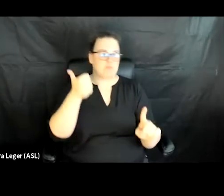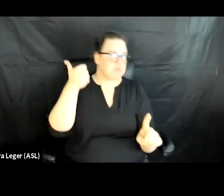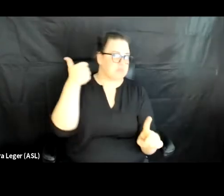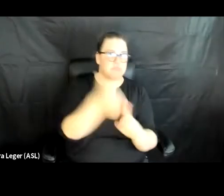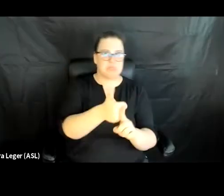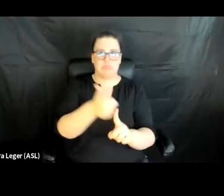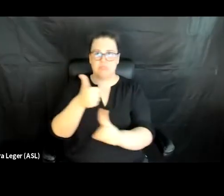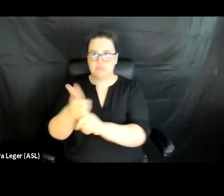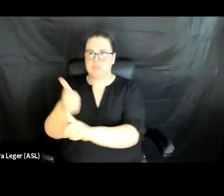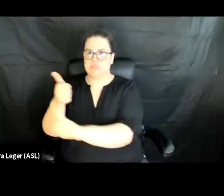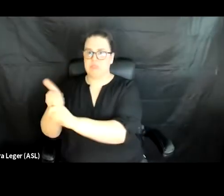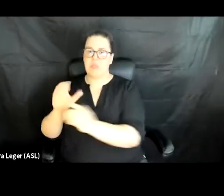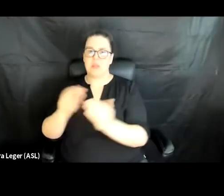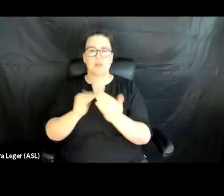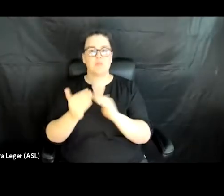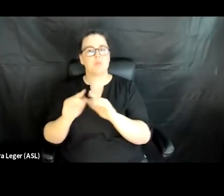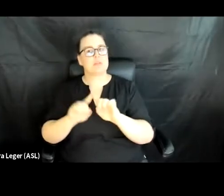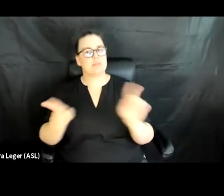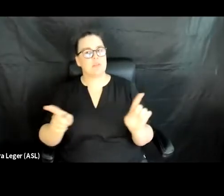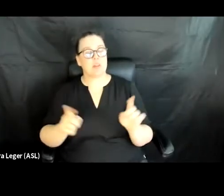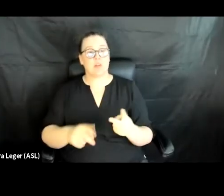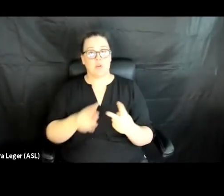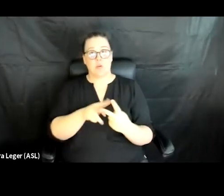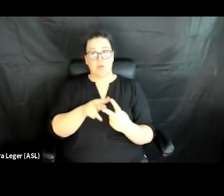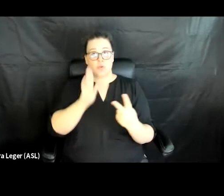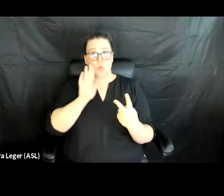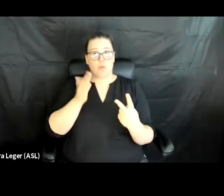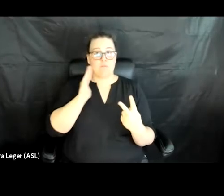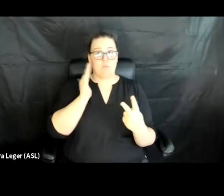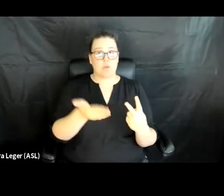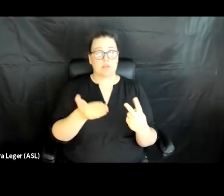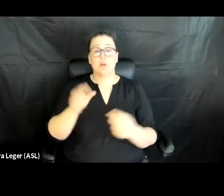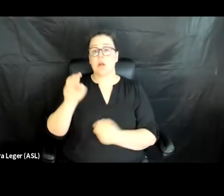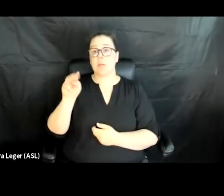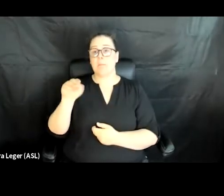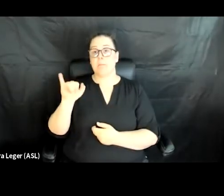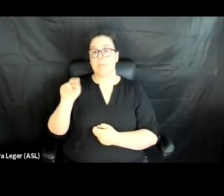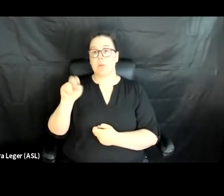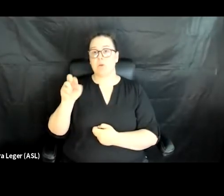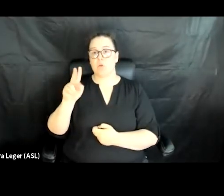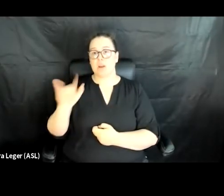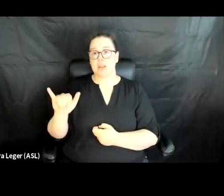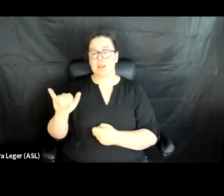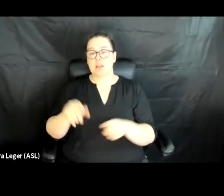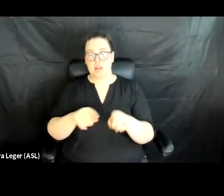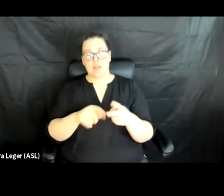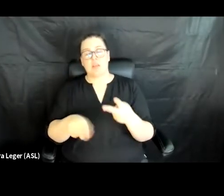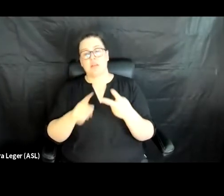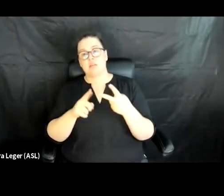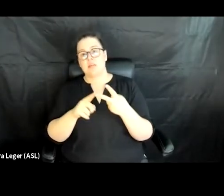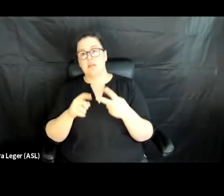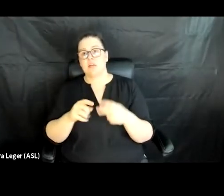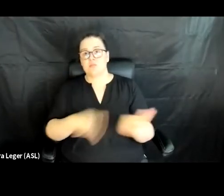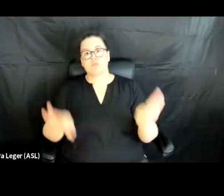certain communities. And the two that we focus on here are minority communities as well as essential workers. So those impacts have